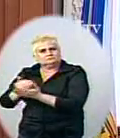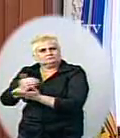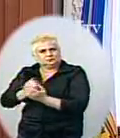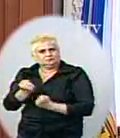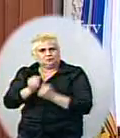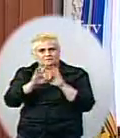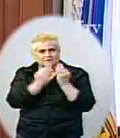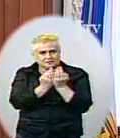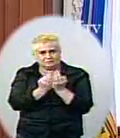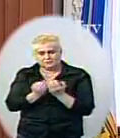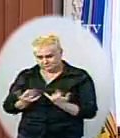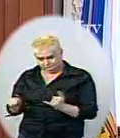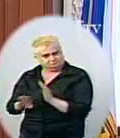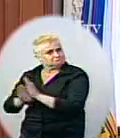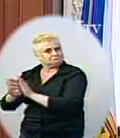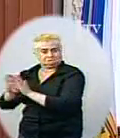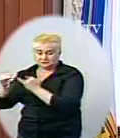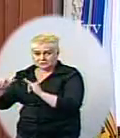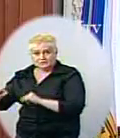sectors of the economy.